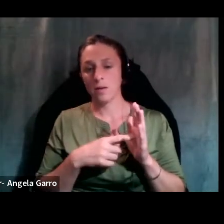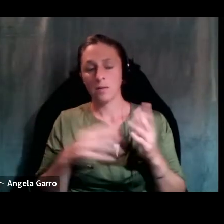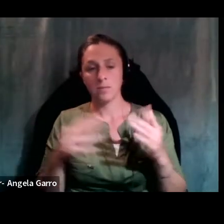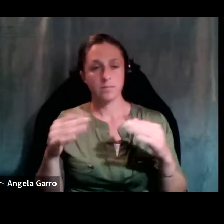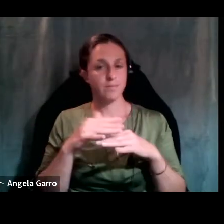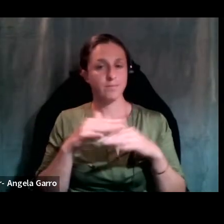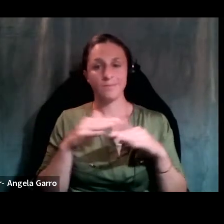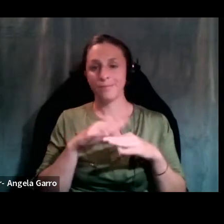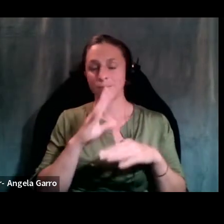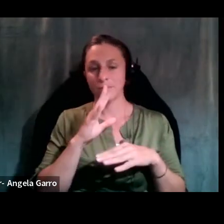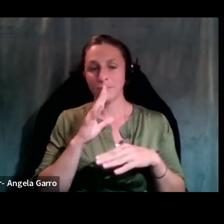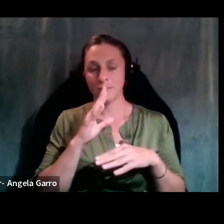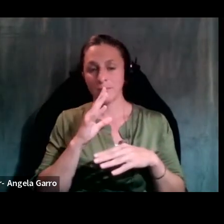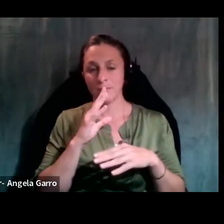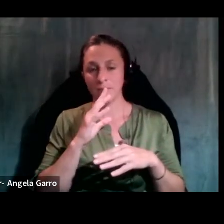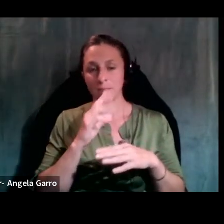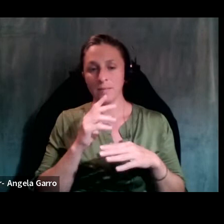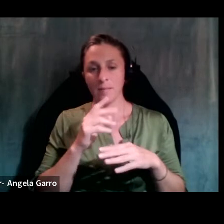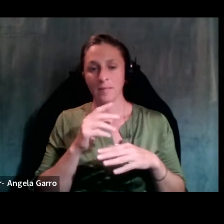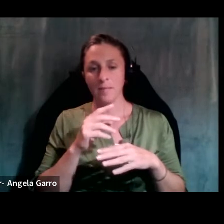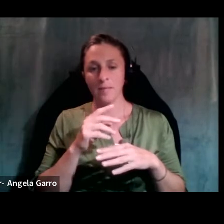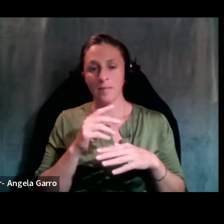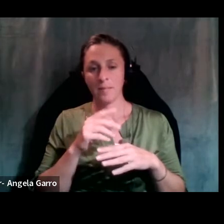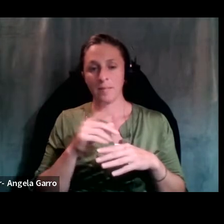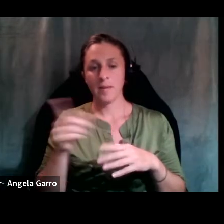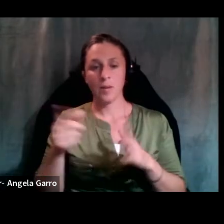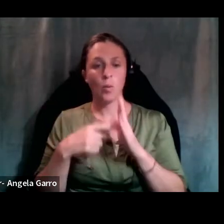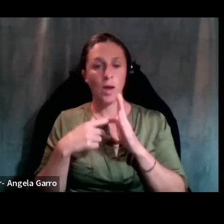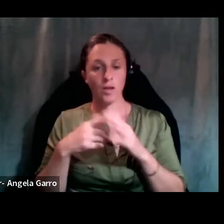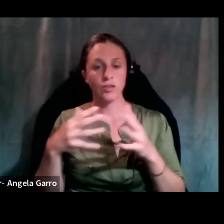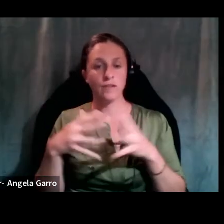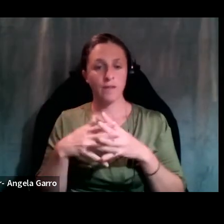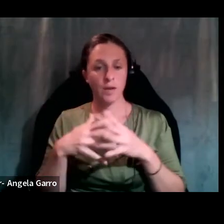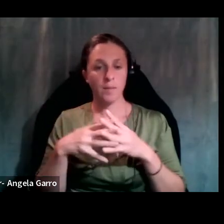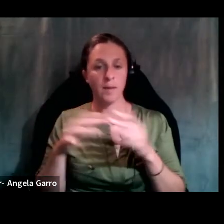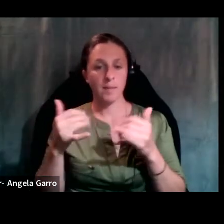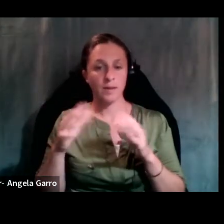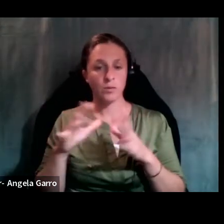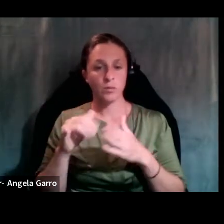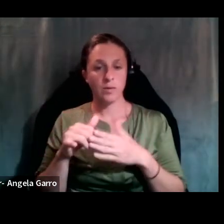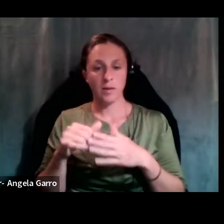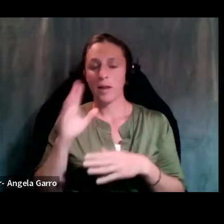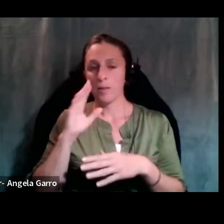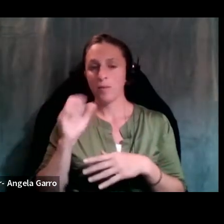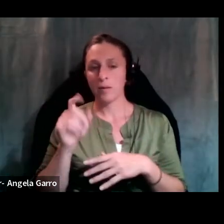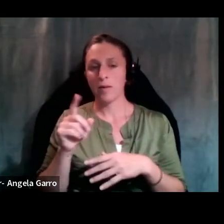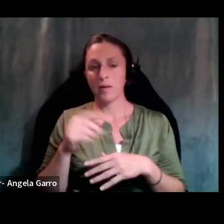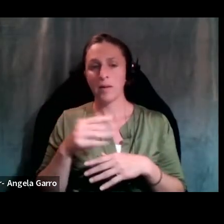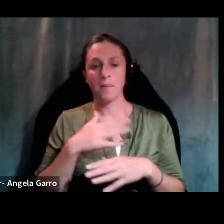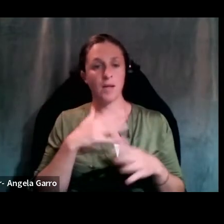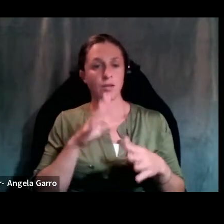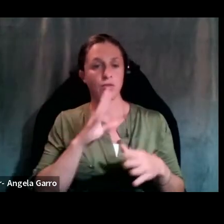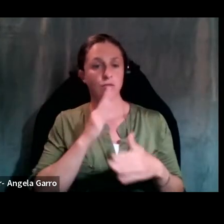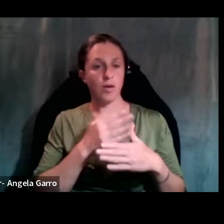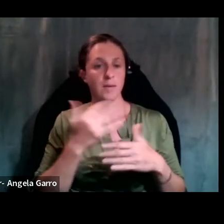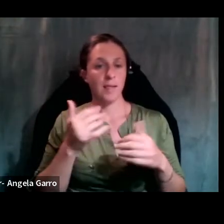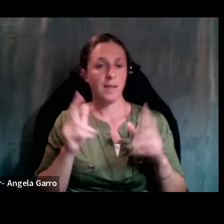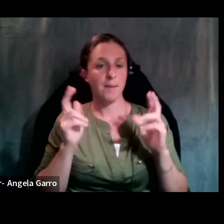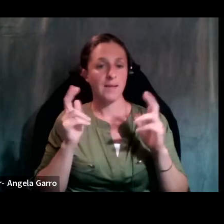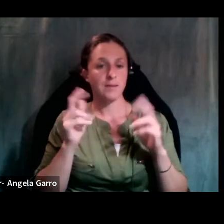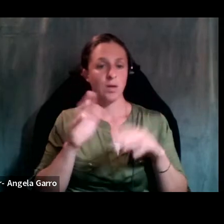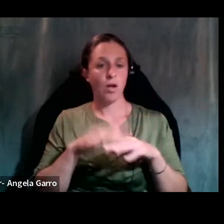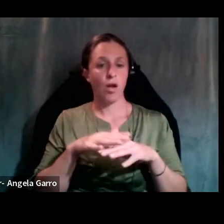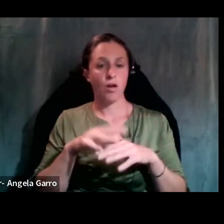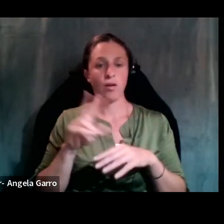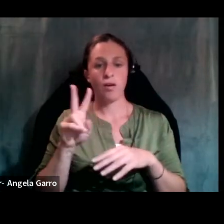still requires the football players to. I can get that to you. Yeah, thank you. So my daughter played basketball on varsity for 4